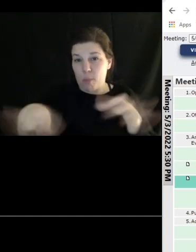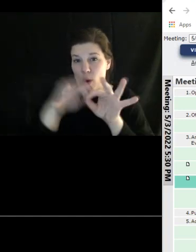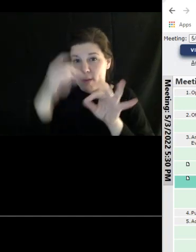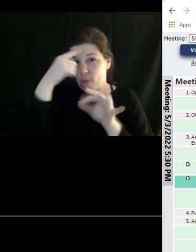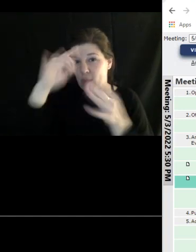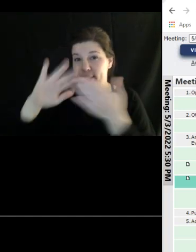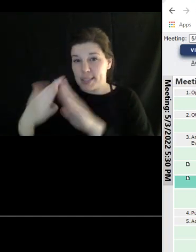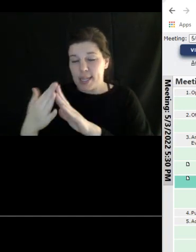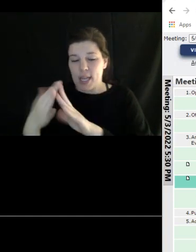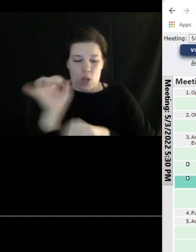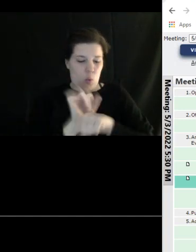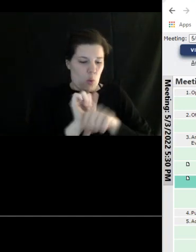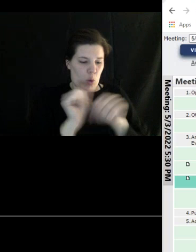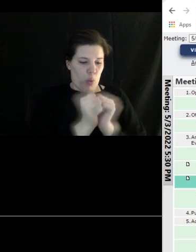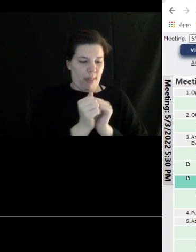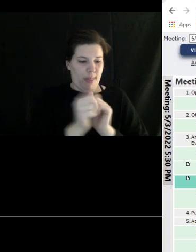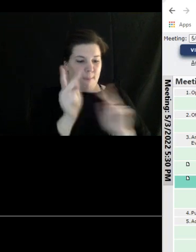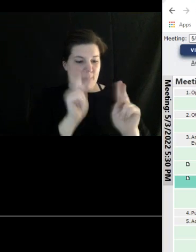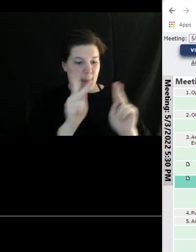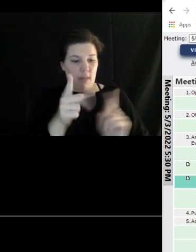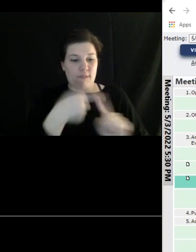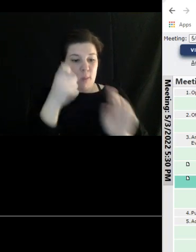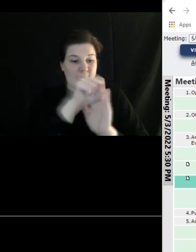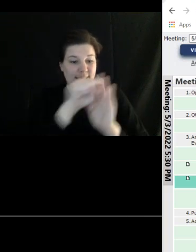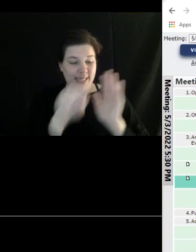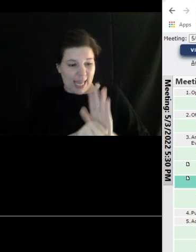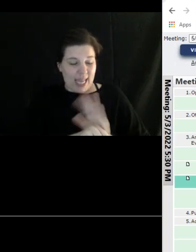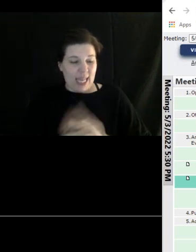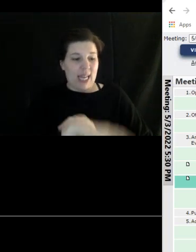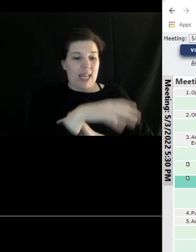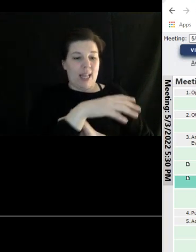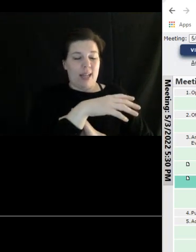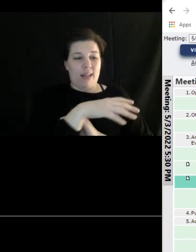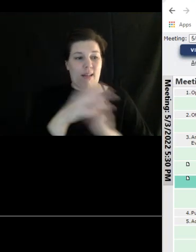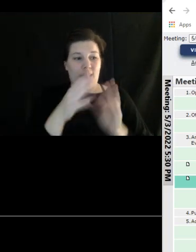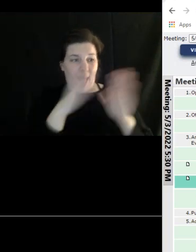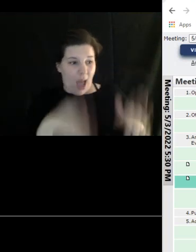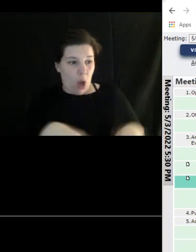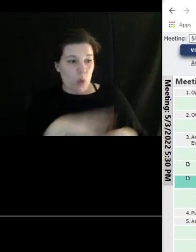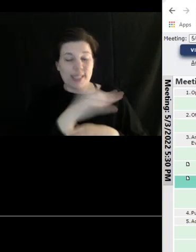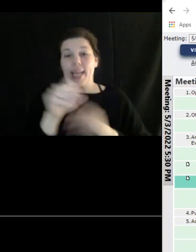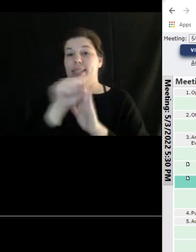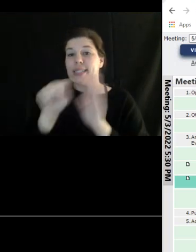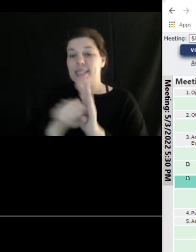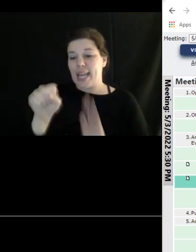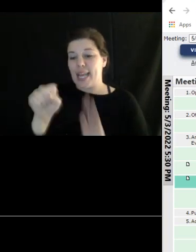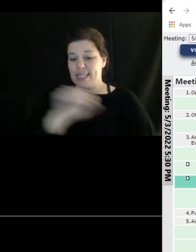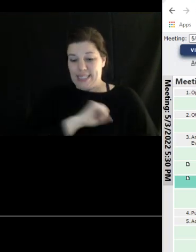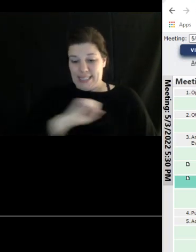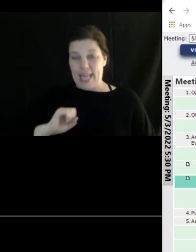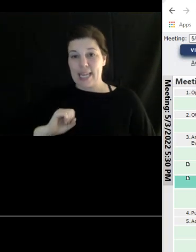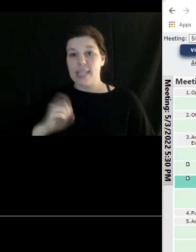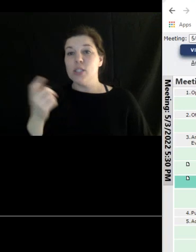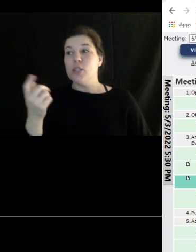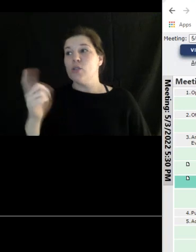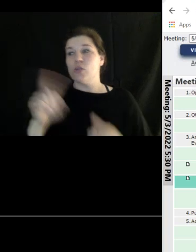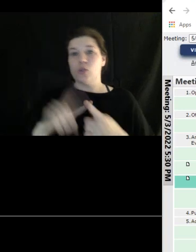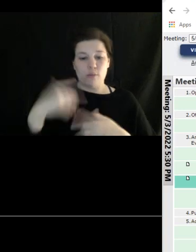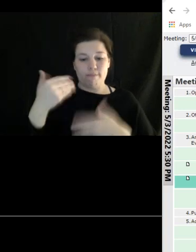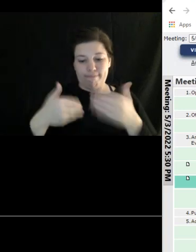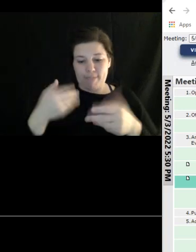members that represent you, the state members and the state House members and the state Senate to file those projects and bring them